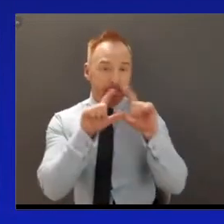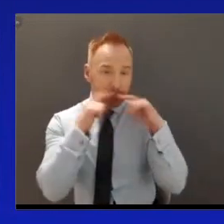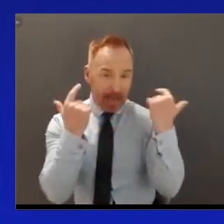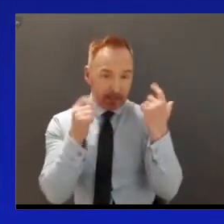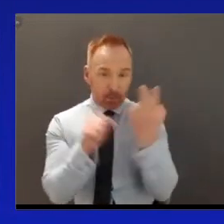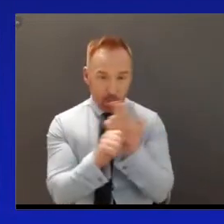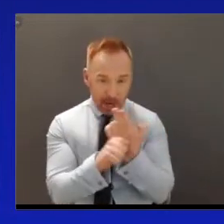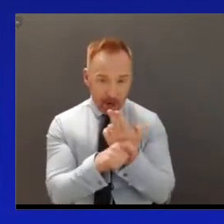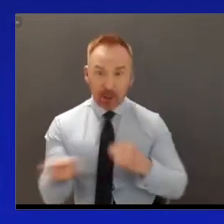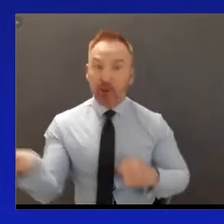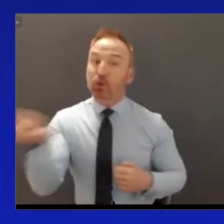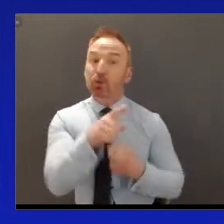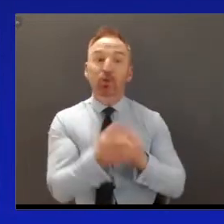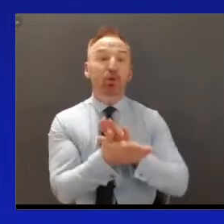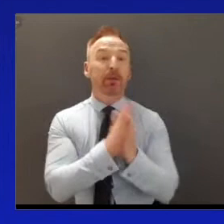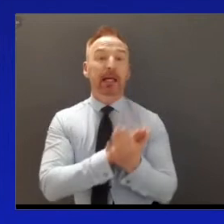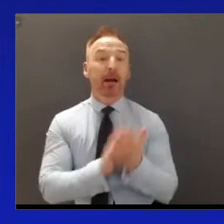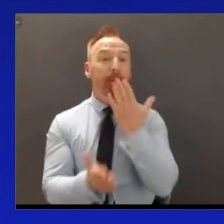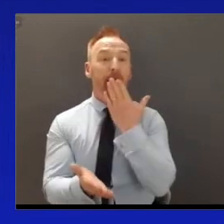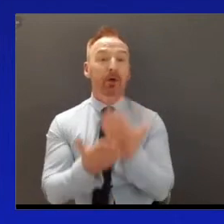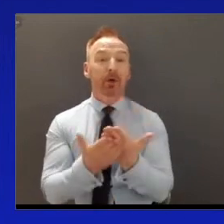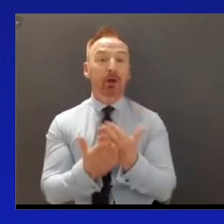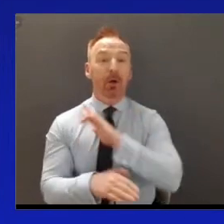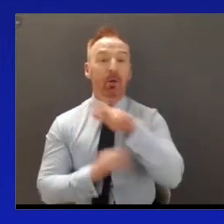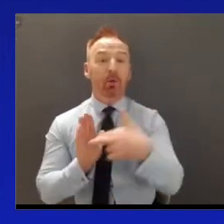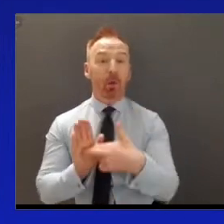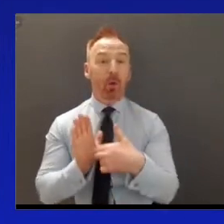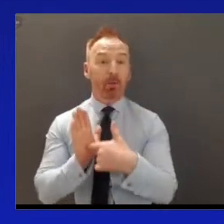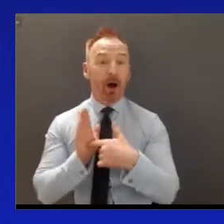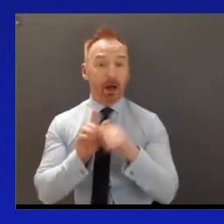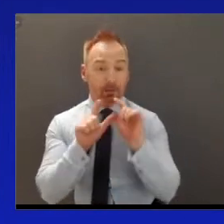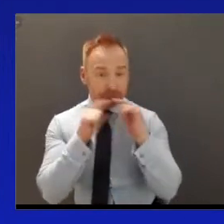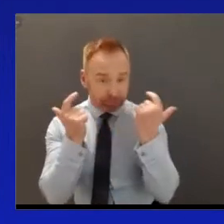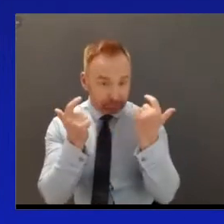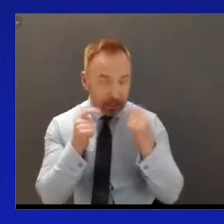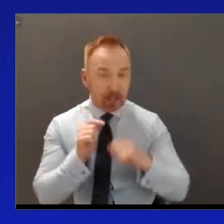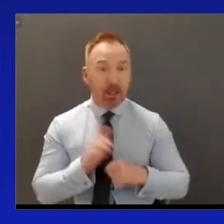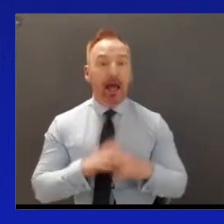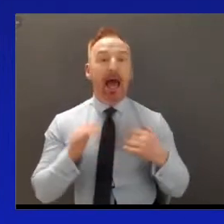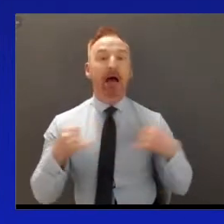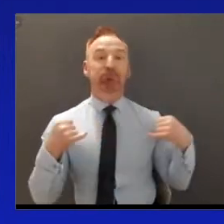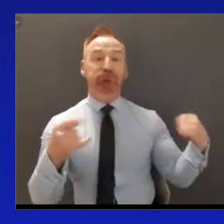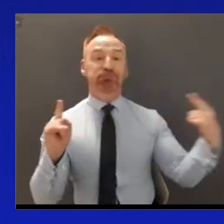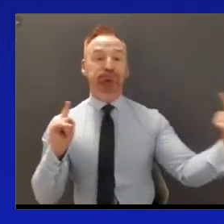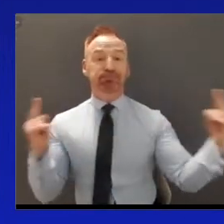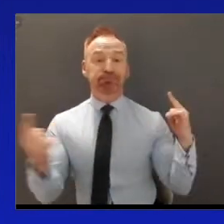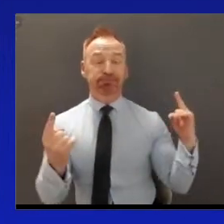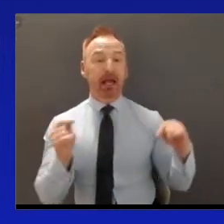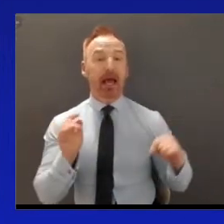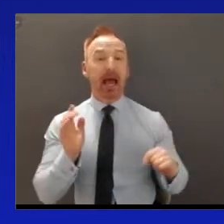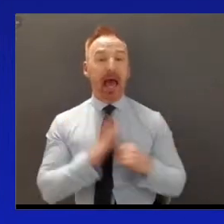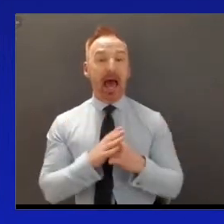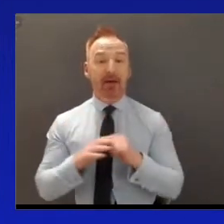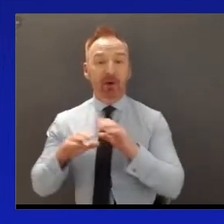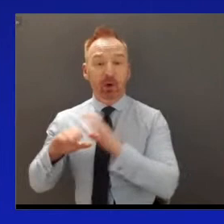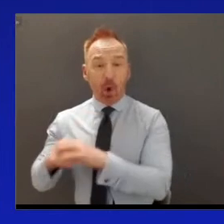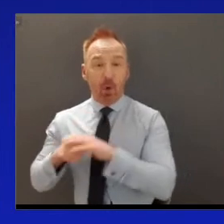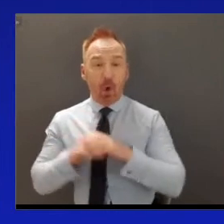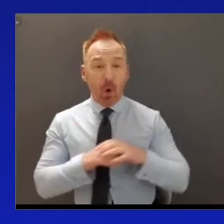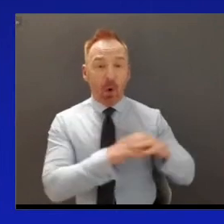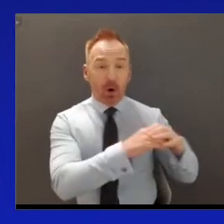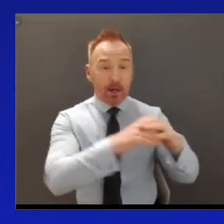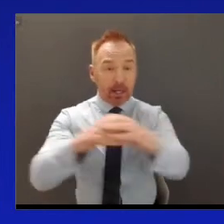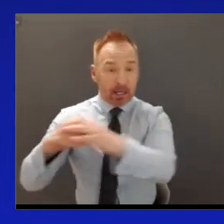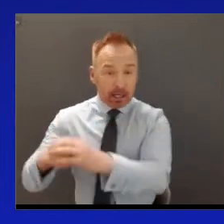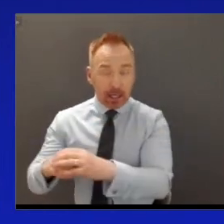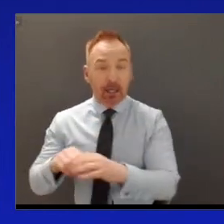masks. And then we have as much distance as possible between students. We have the cohorting that creates small groups,